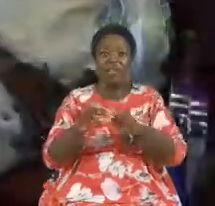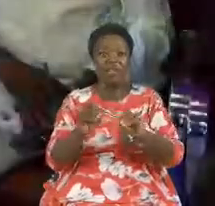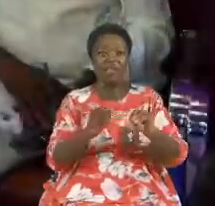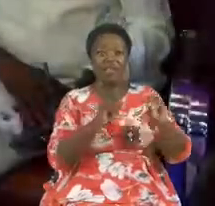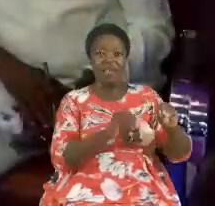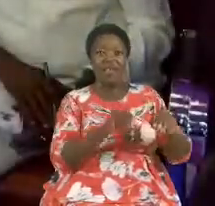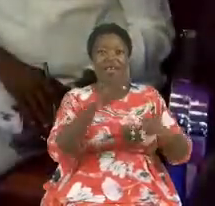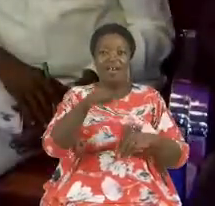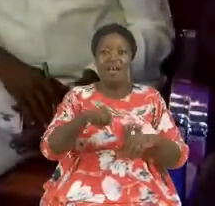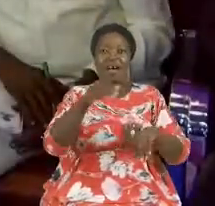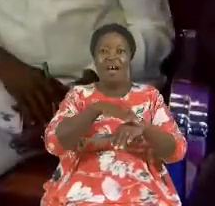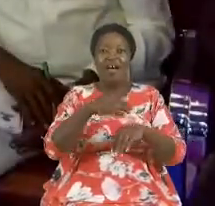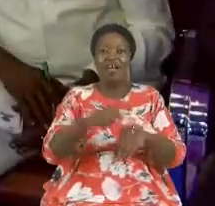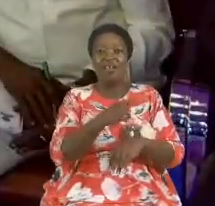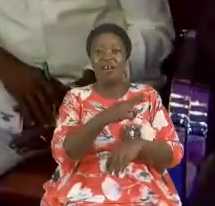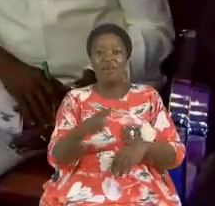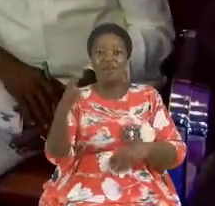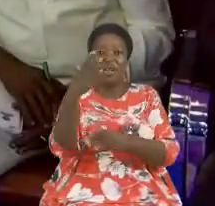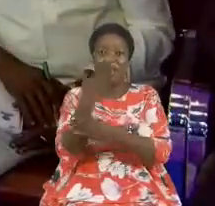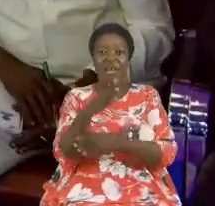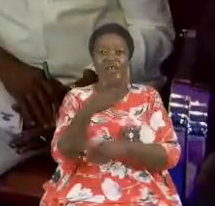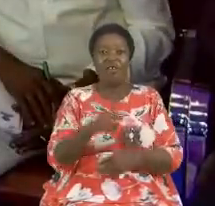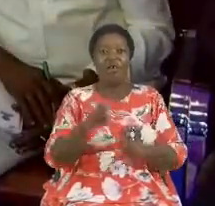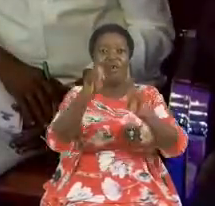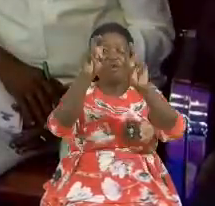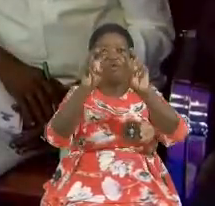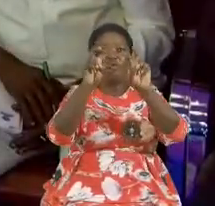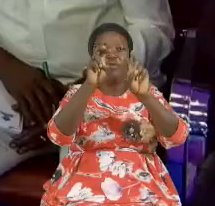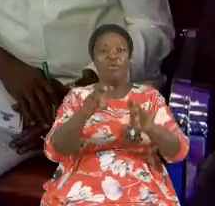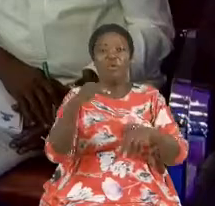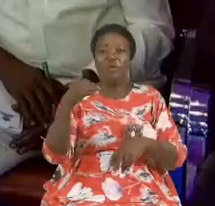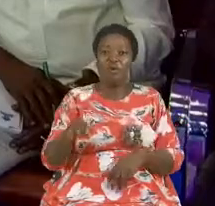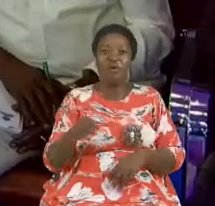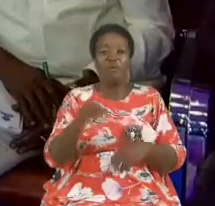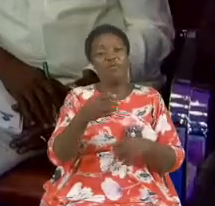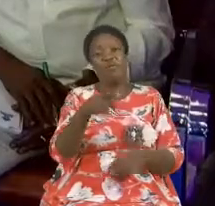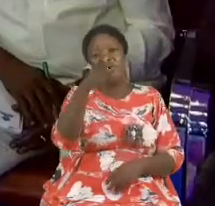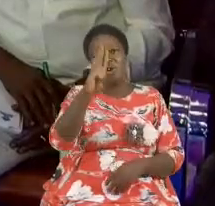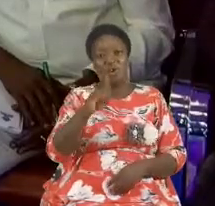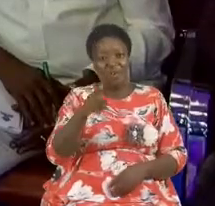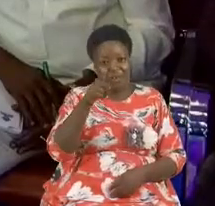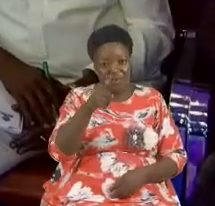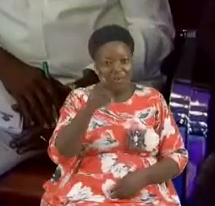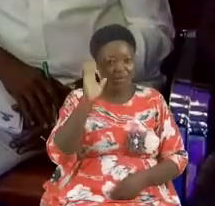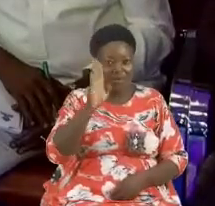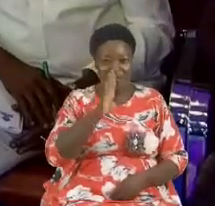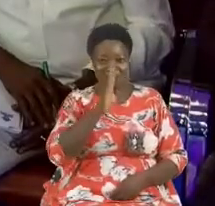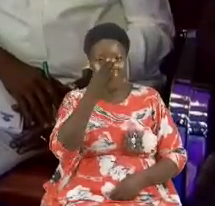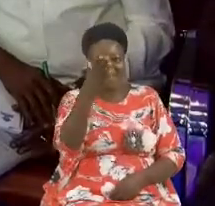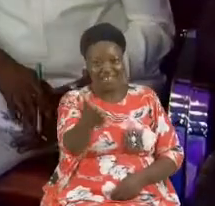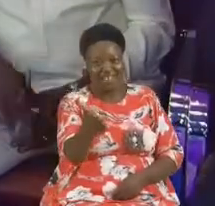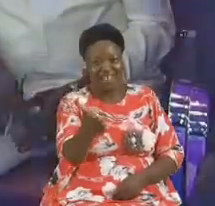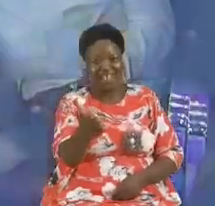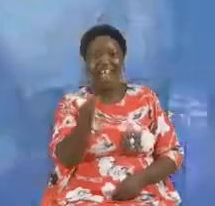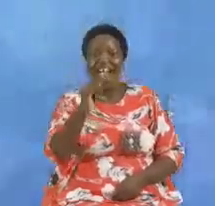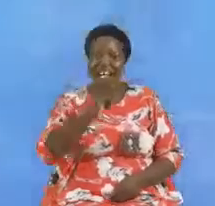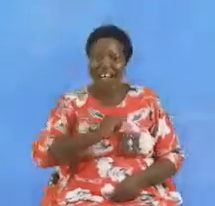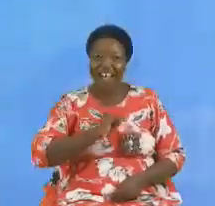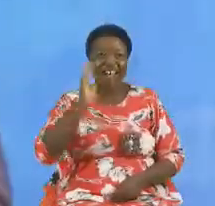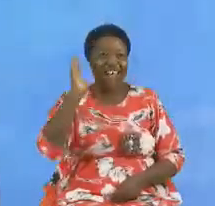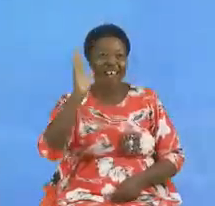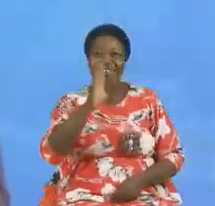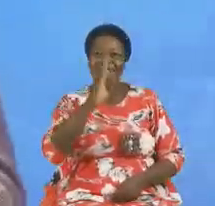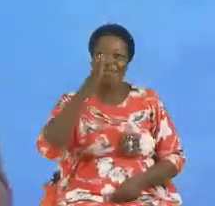cross, despising the shame, and he sat down at the right hand of the throne of God. You'll be